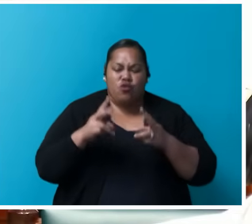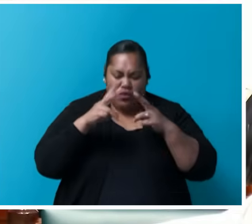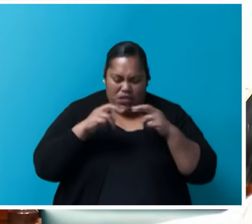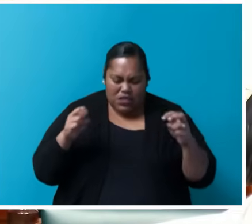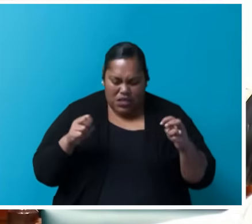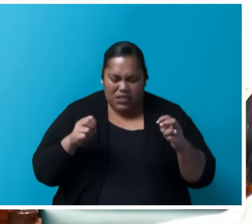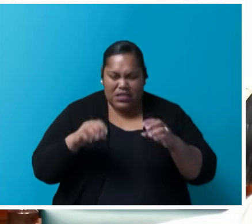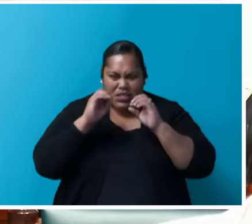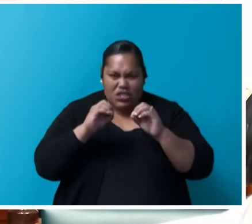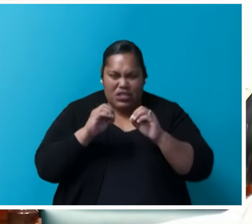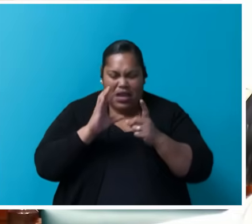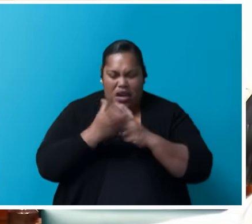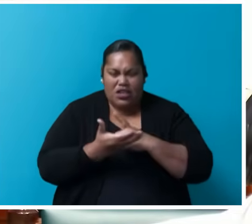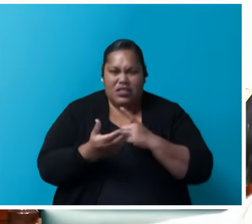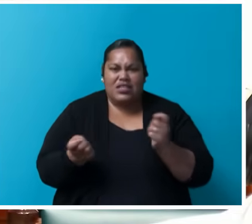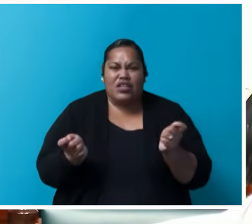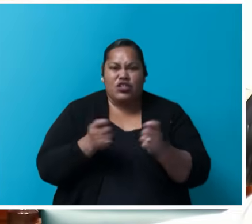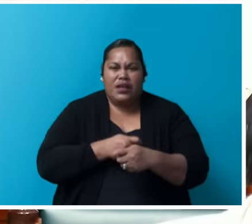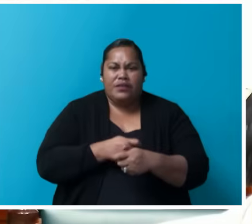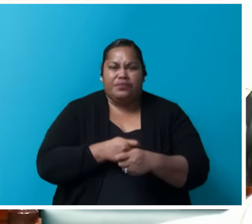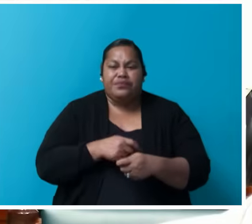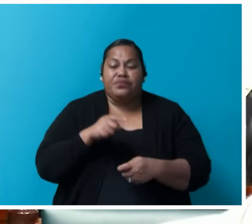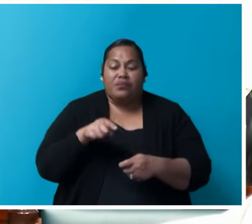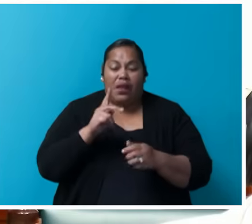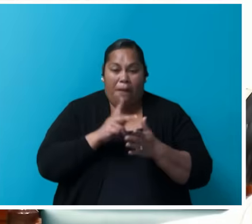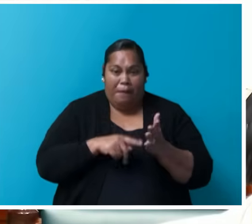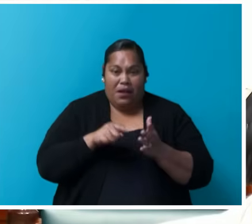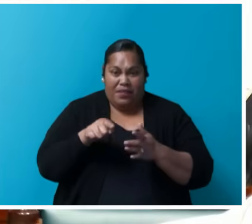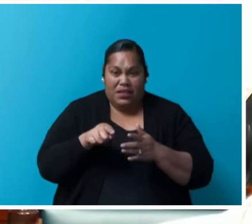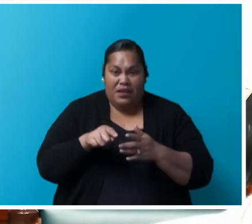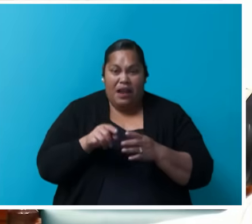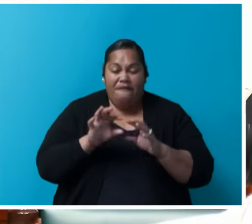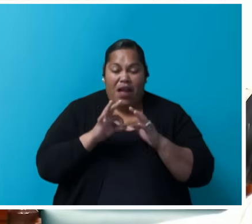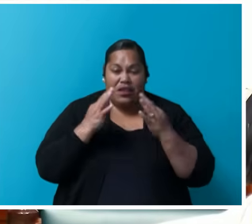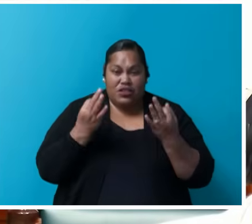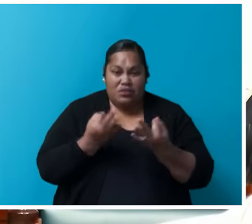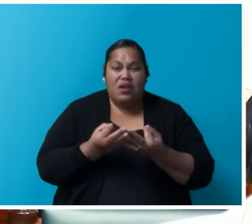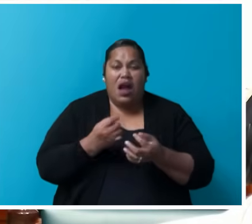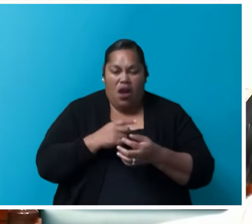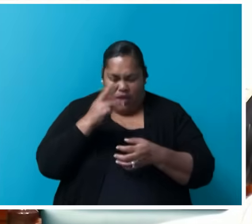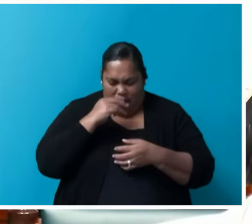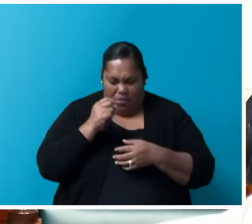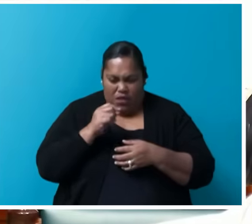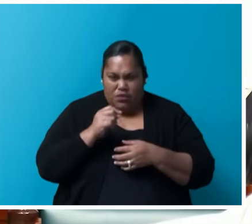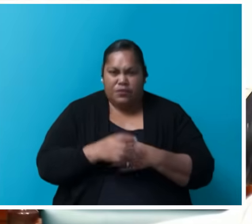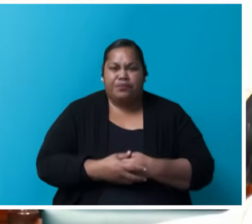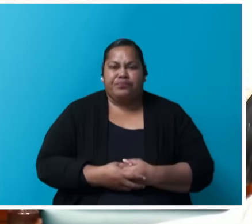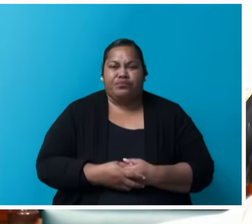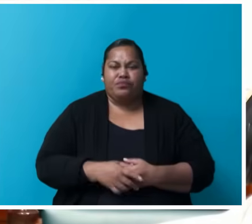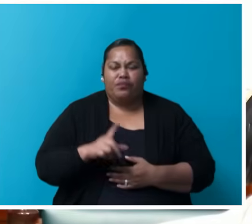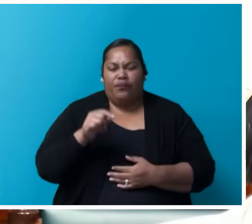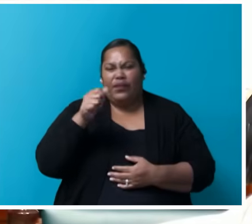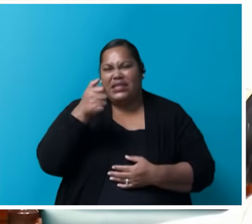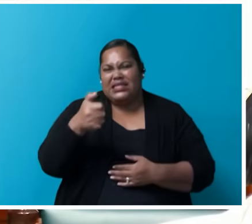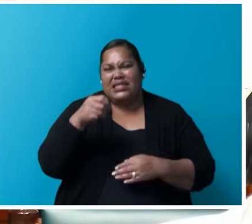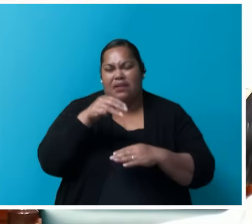exchange. And Mr. Speaker, as part of that fellowship, I was able to spend 6 months as a